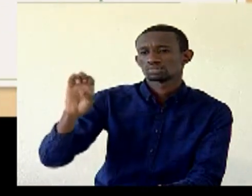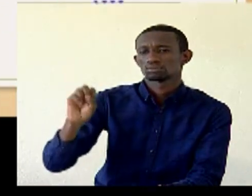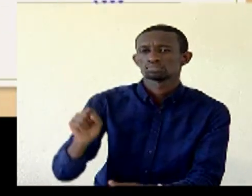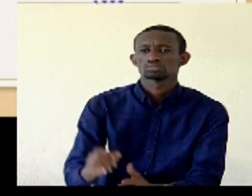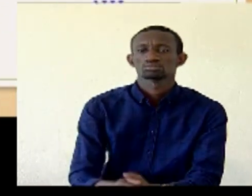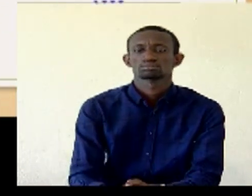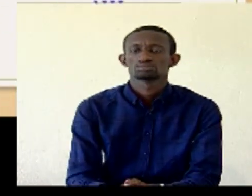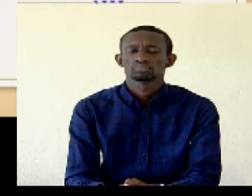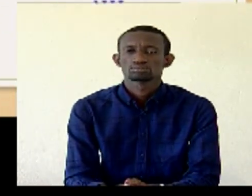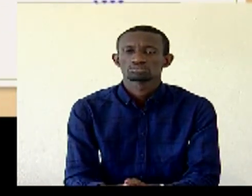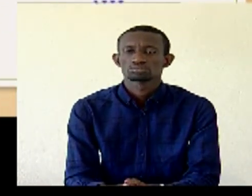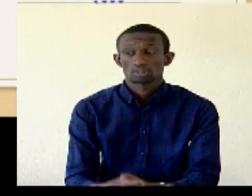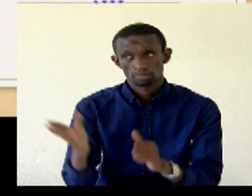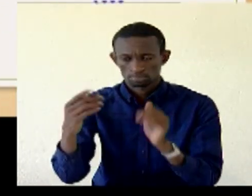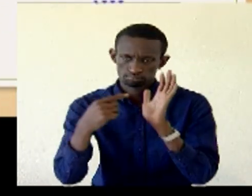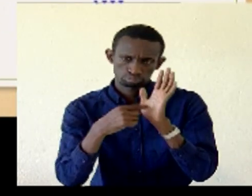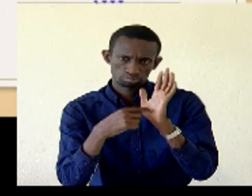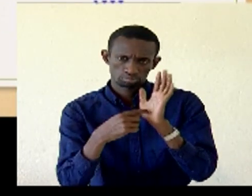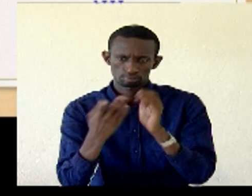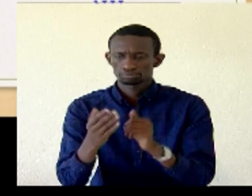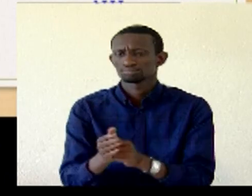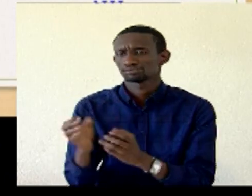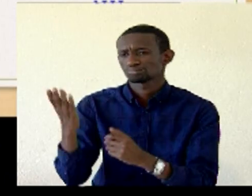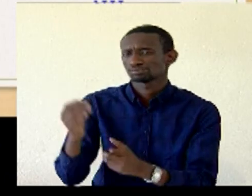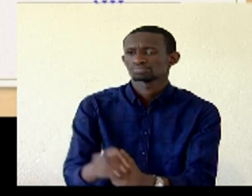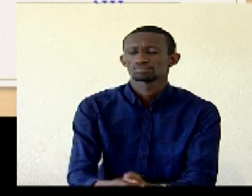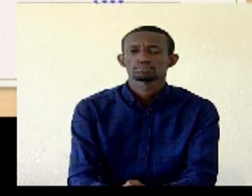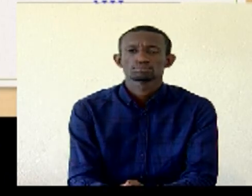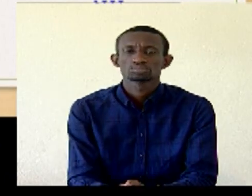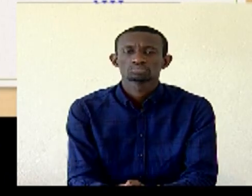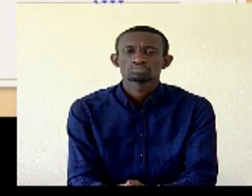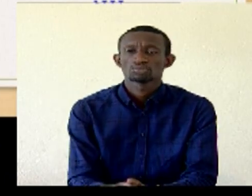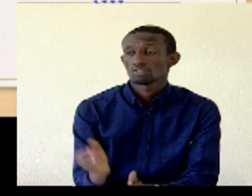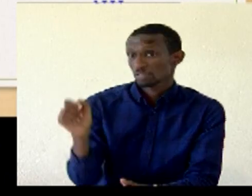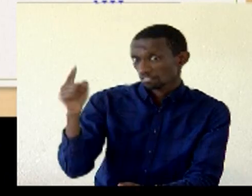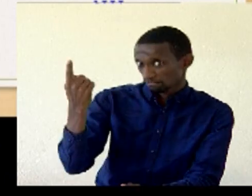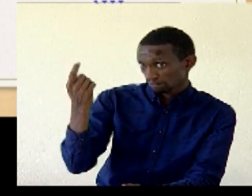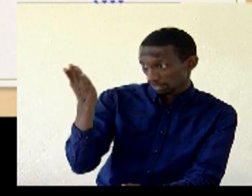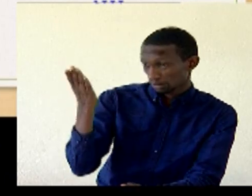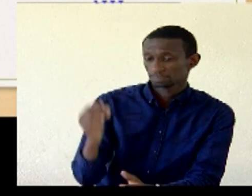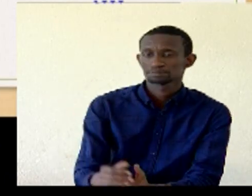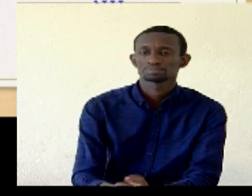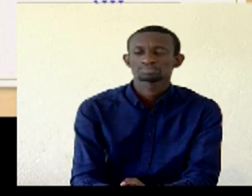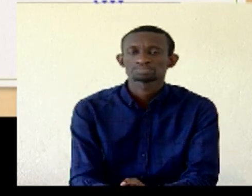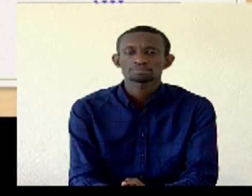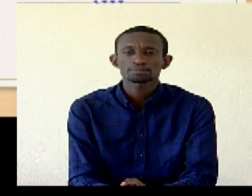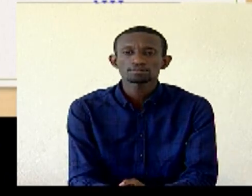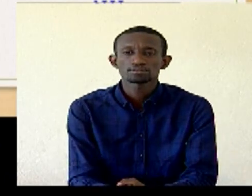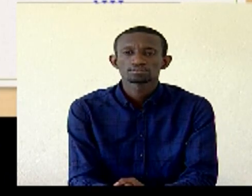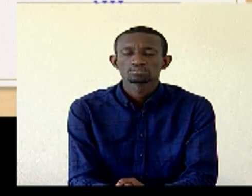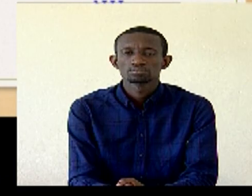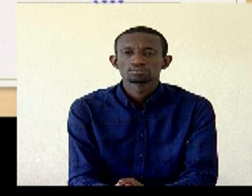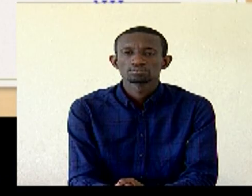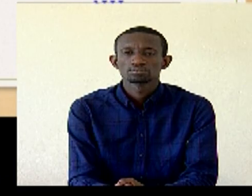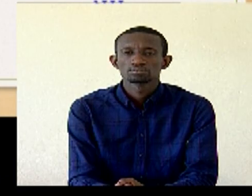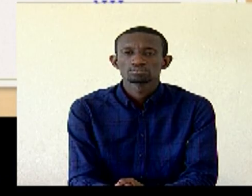look at. So let's take an example of those compounds. We have the first one over there. So I have to